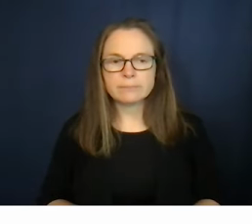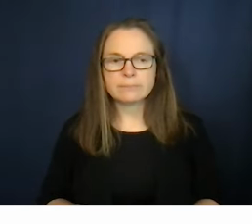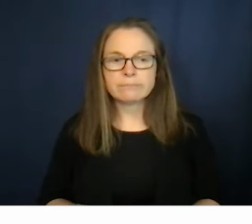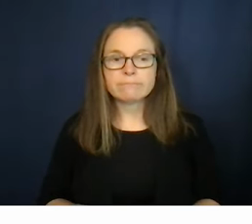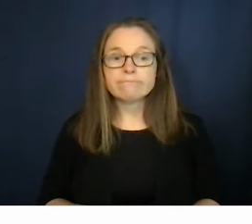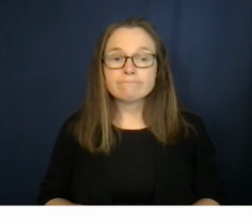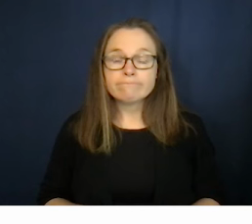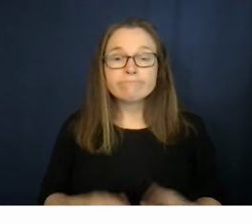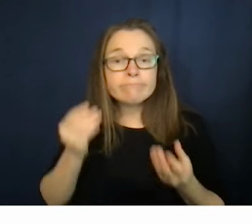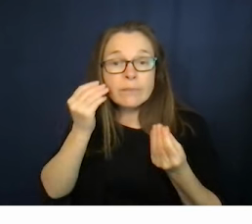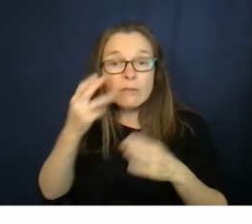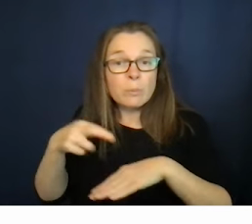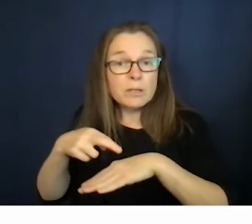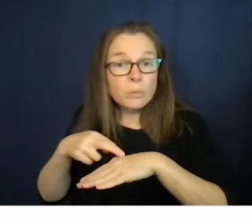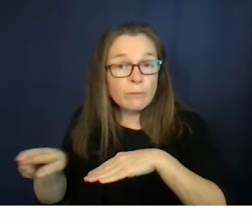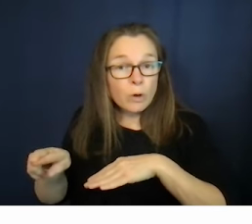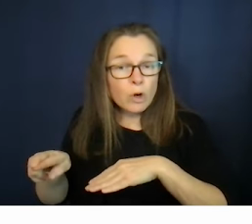For information and referral,